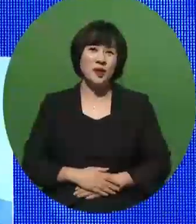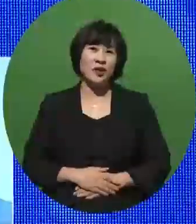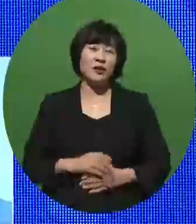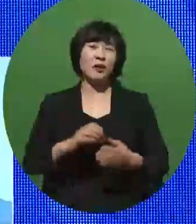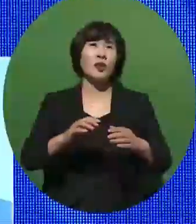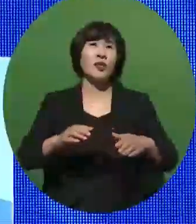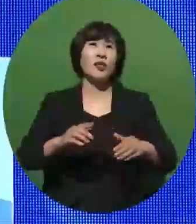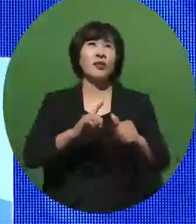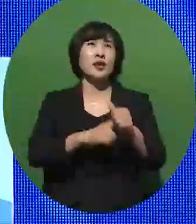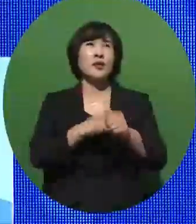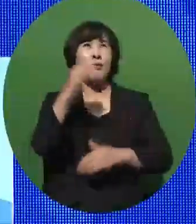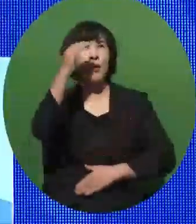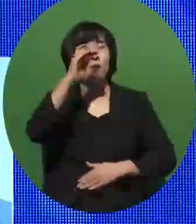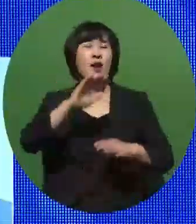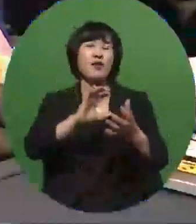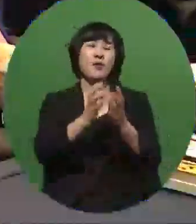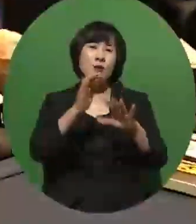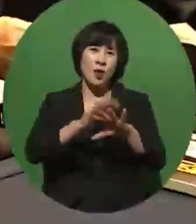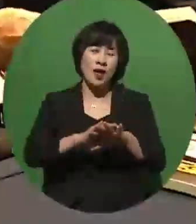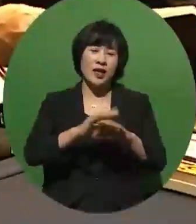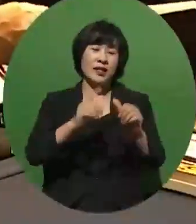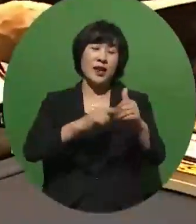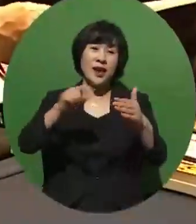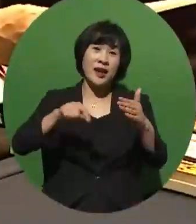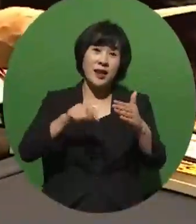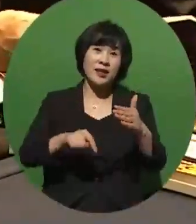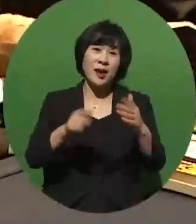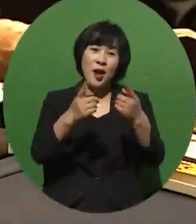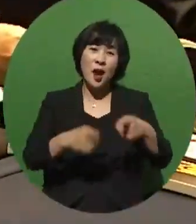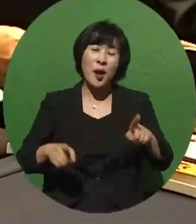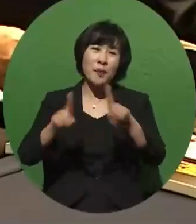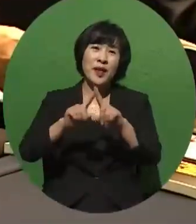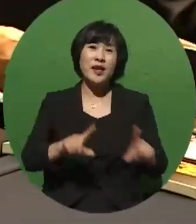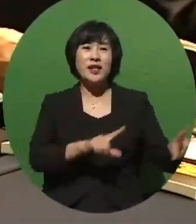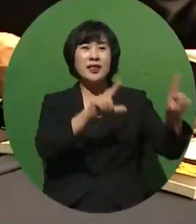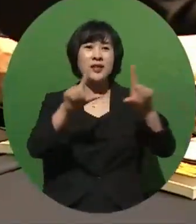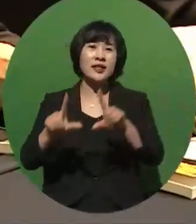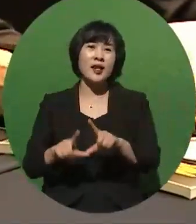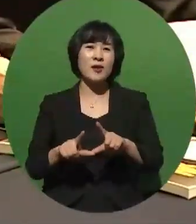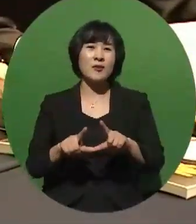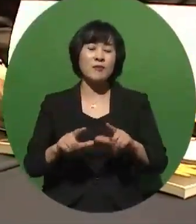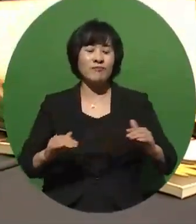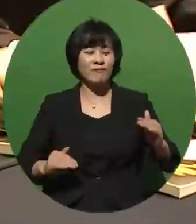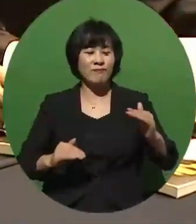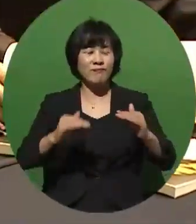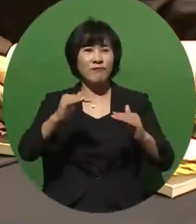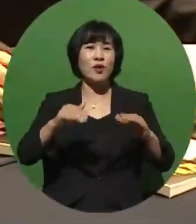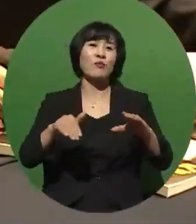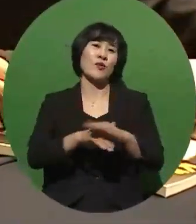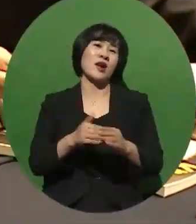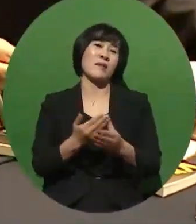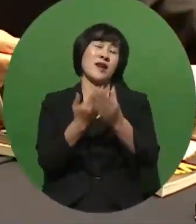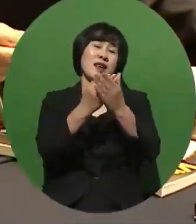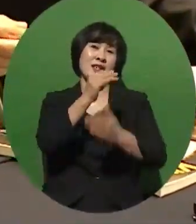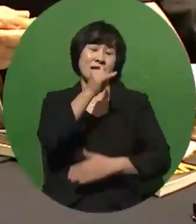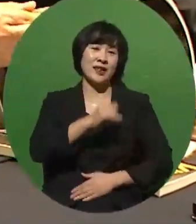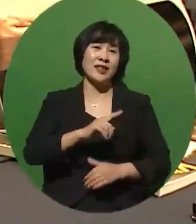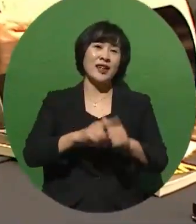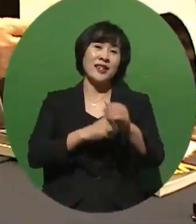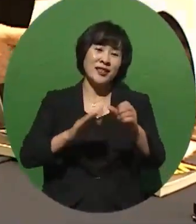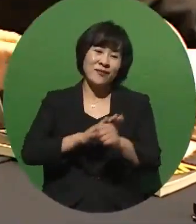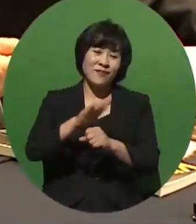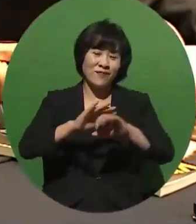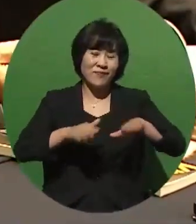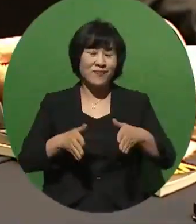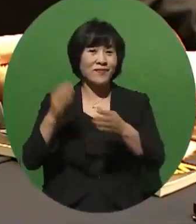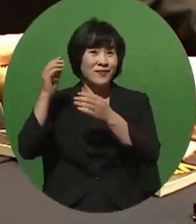that applaud the natural beauty, exquisite southern cuisine with the natural flavors, and pavilions and gardens where people